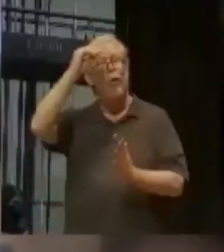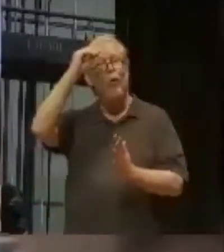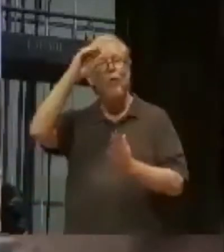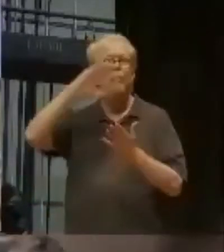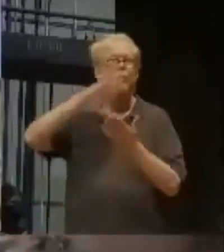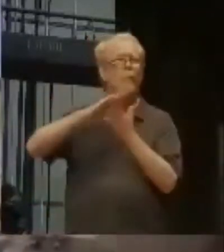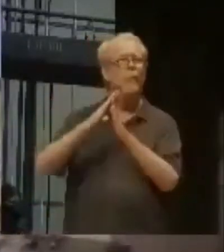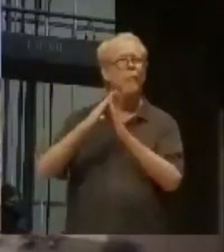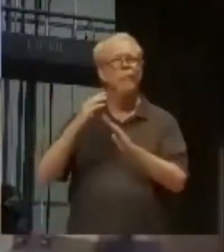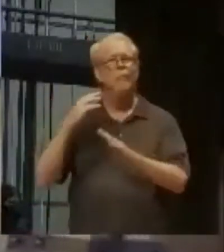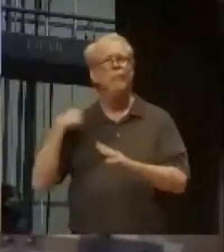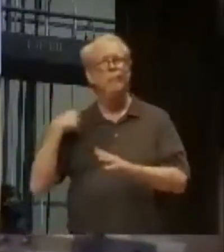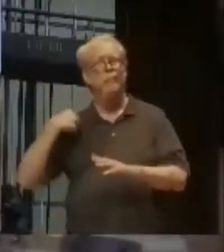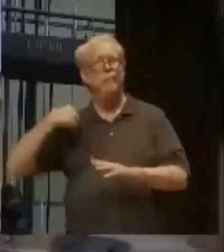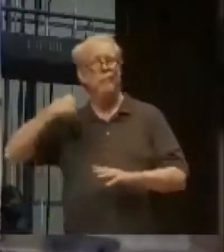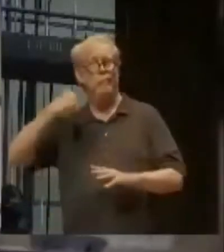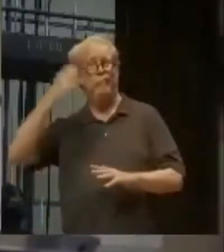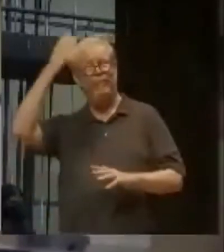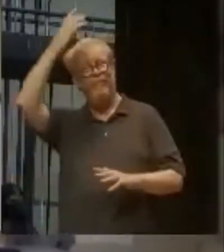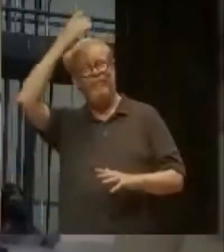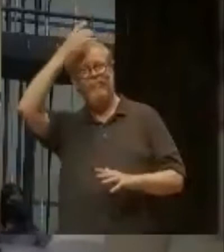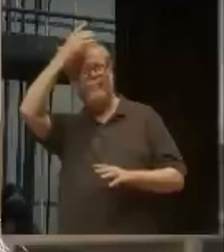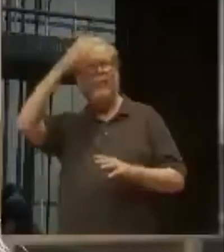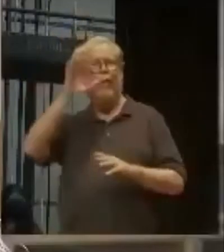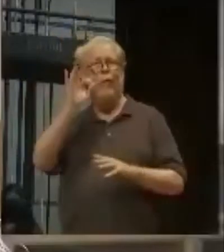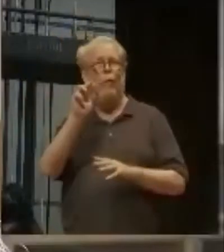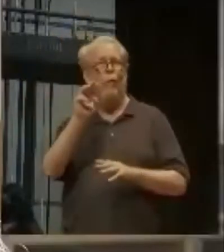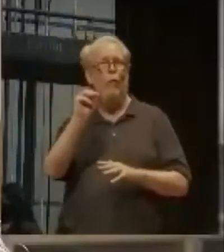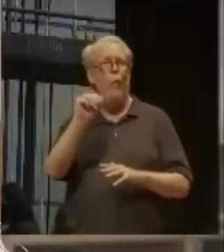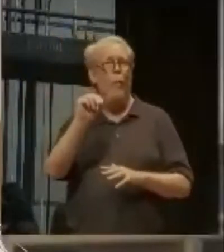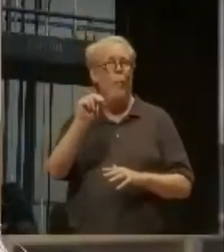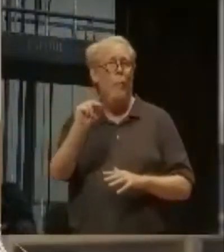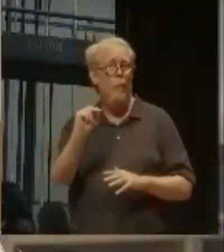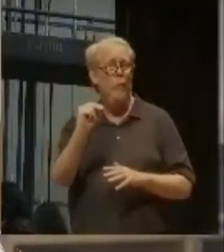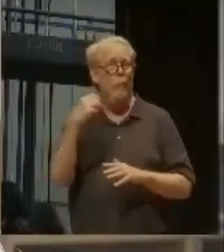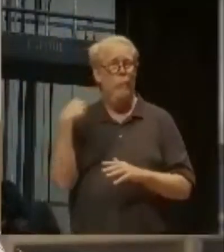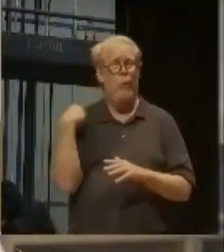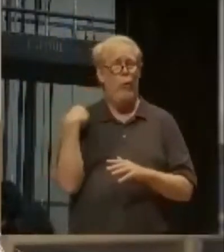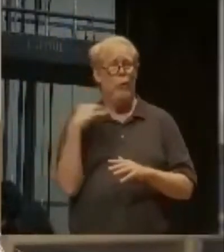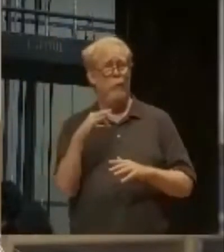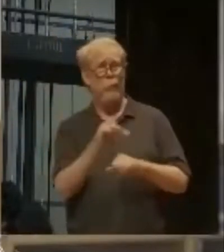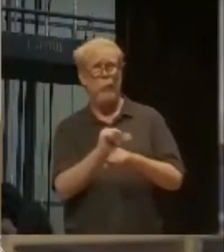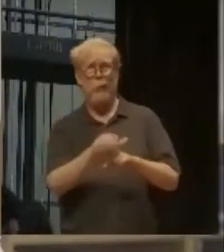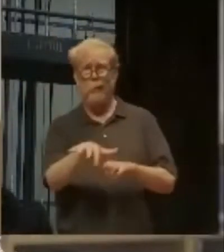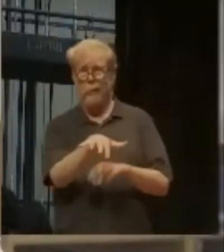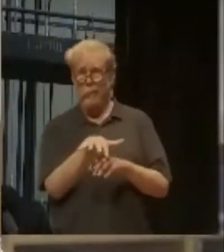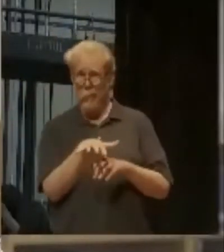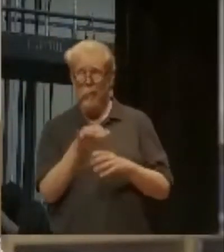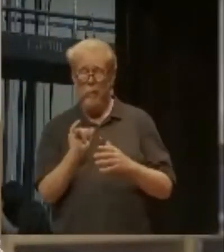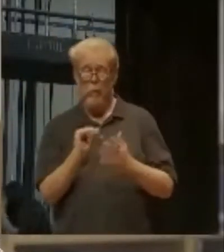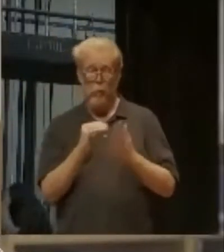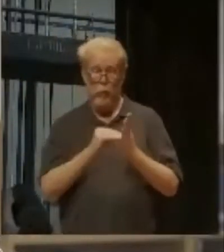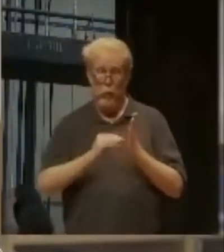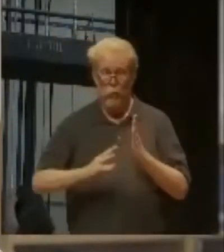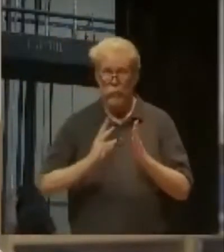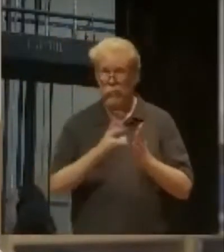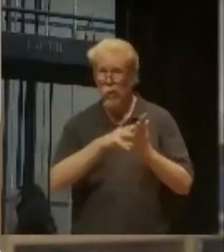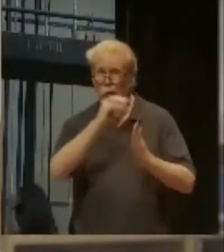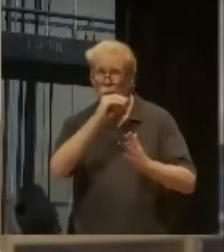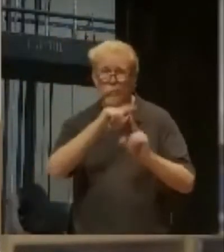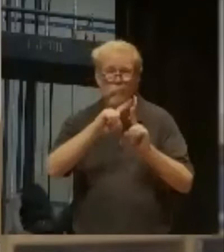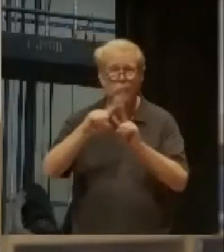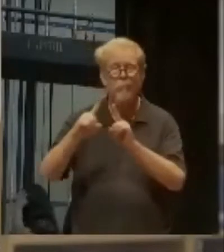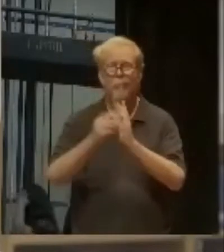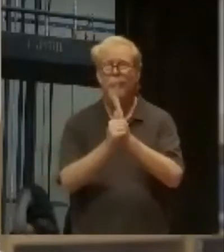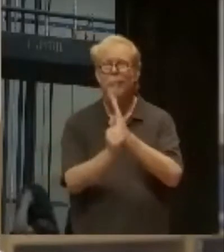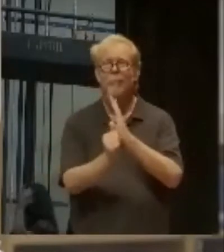foreman, and be the boss of the worksite. In the power generation and alternative energy pathway, our students will be learning different skills necessary